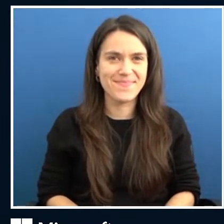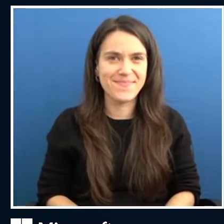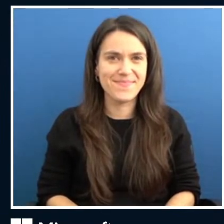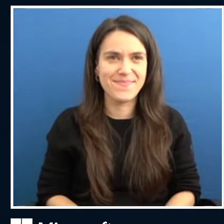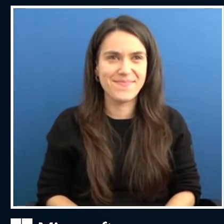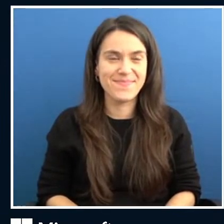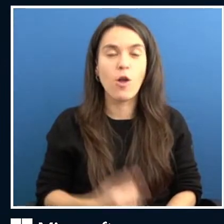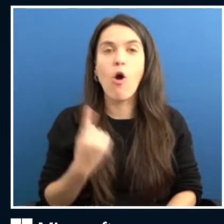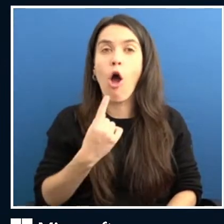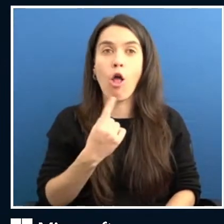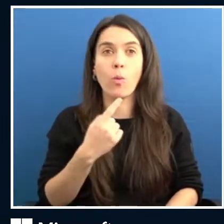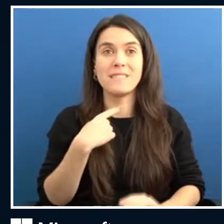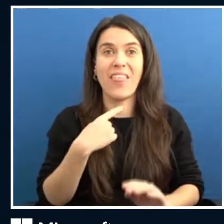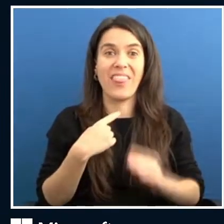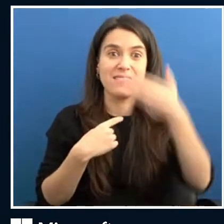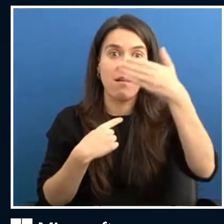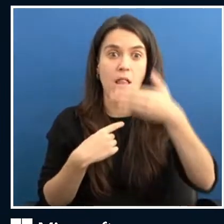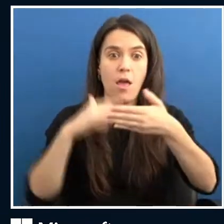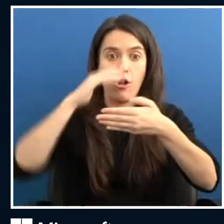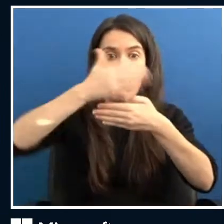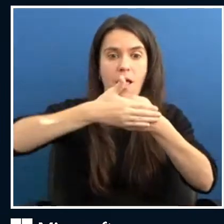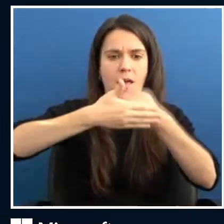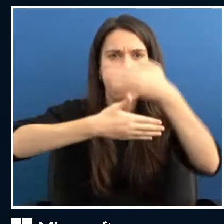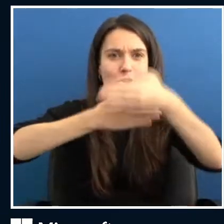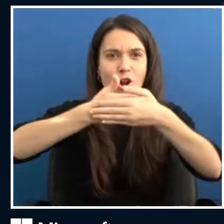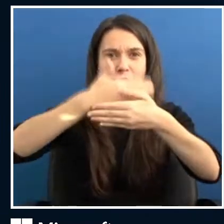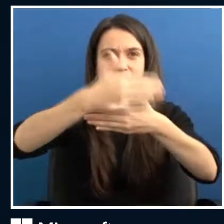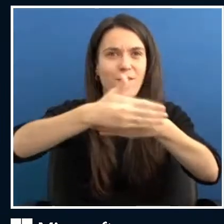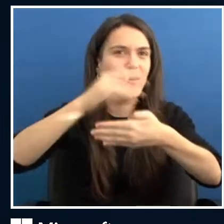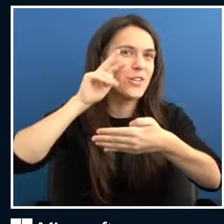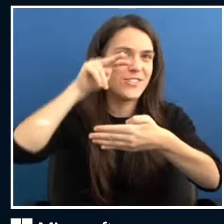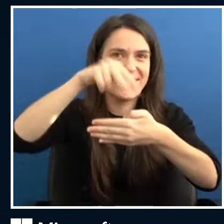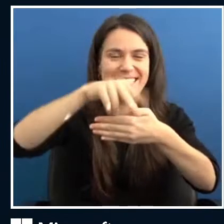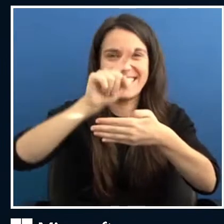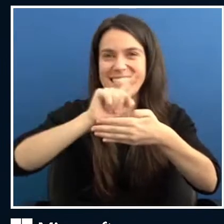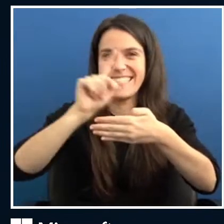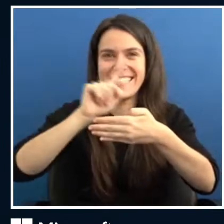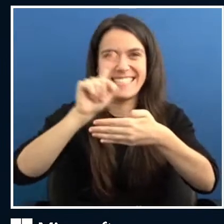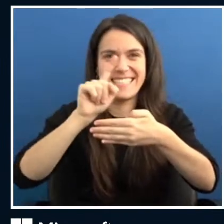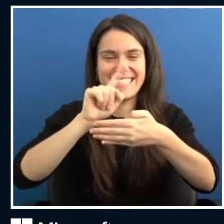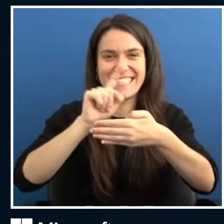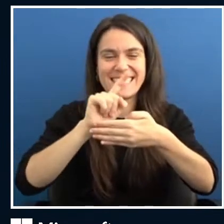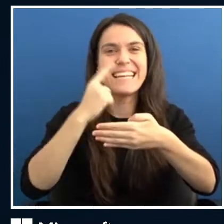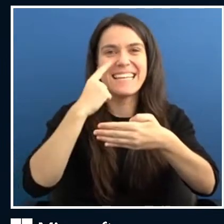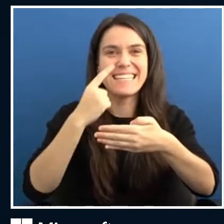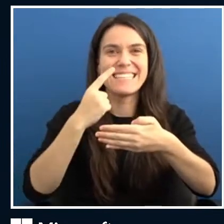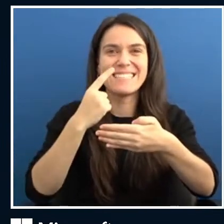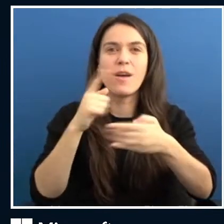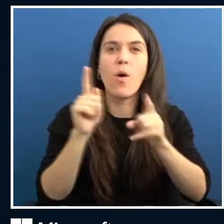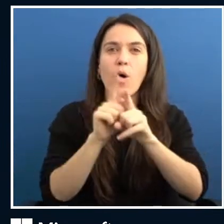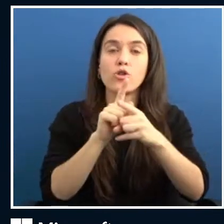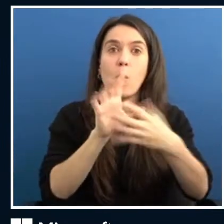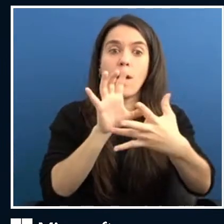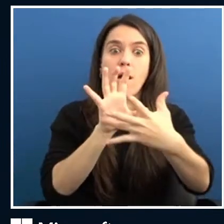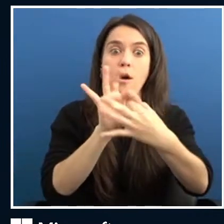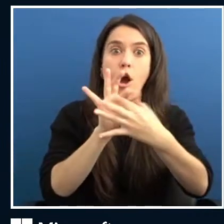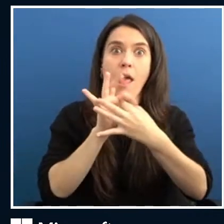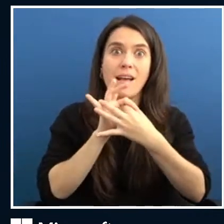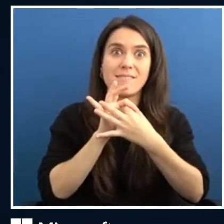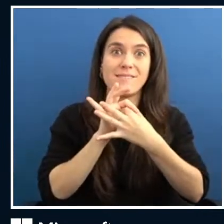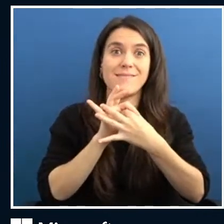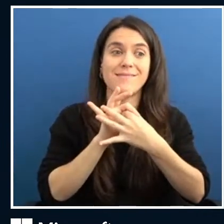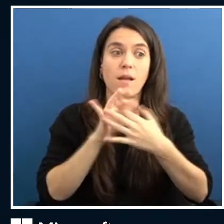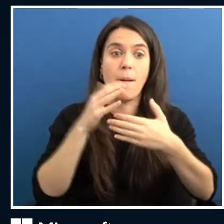layer. And then generally you will add one fully connected layer, which would also be a hidden layer as well.